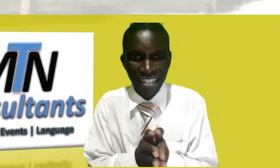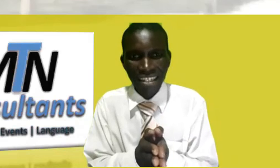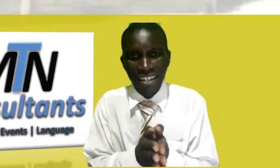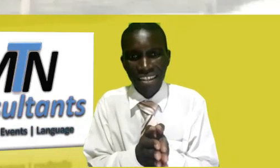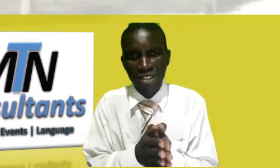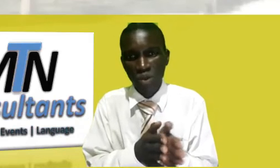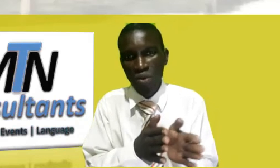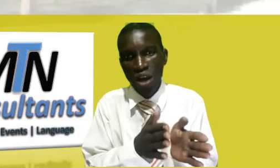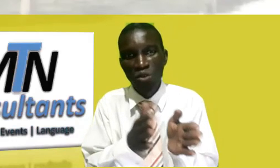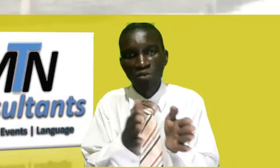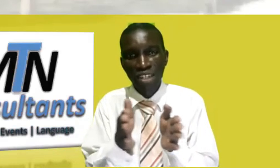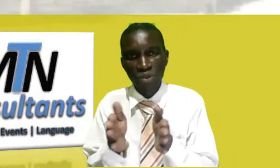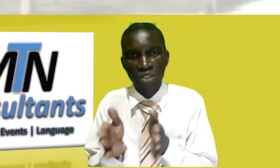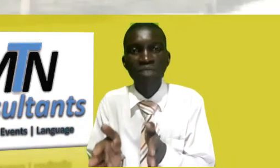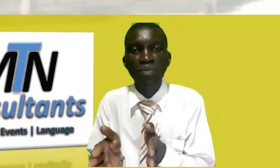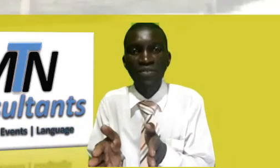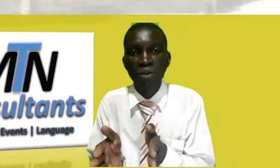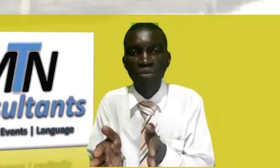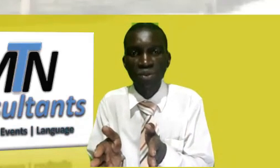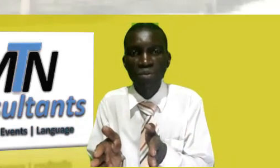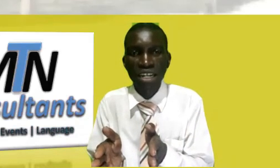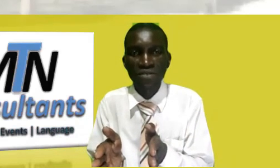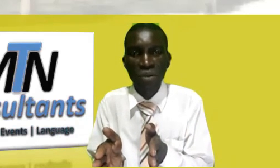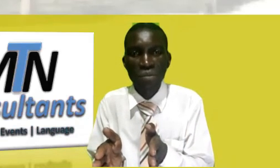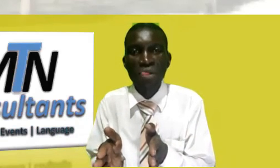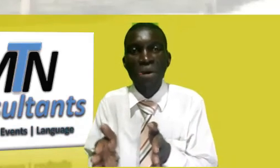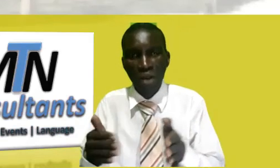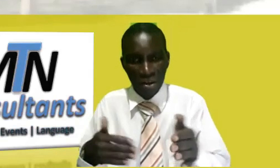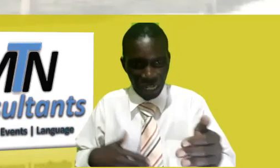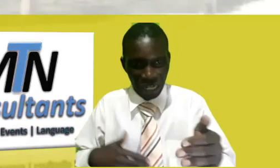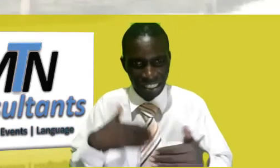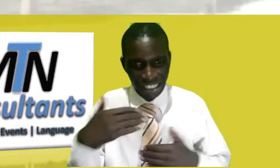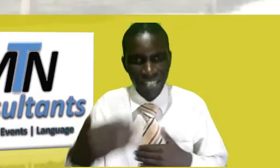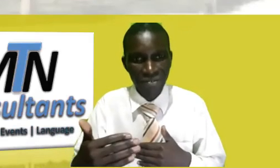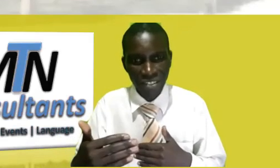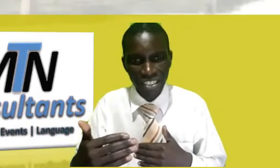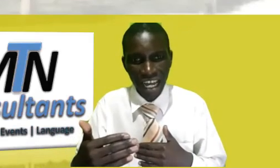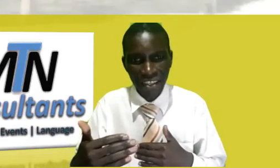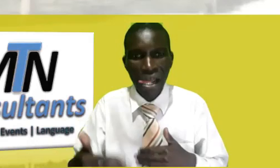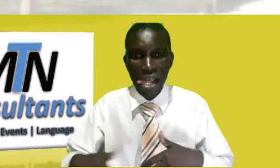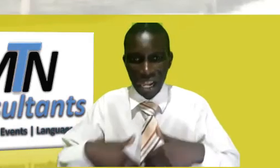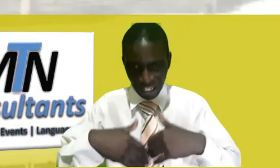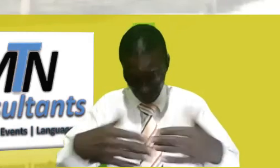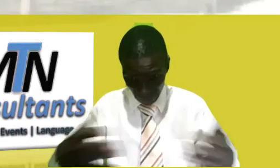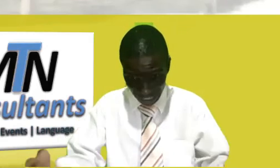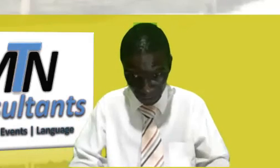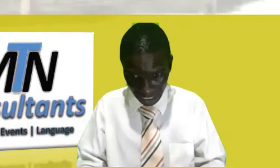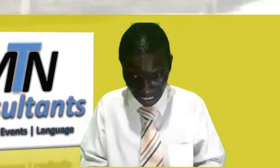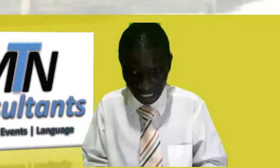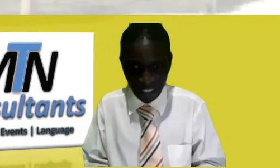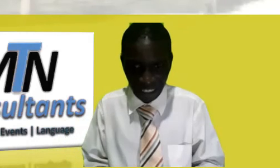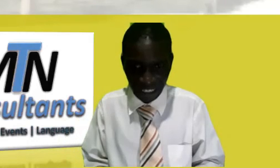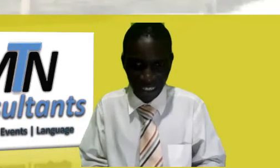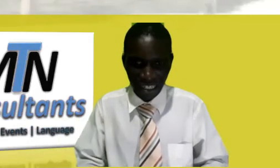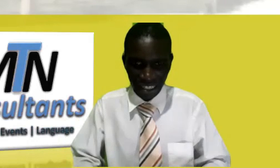suspended. That is why we are moving to this platform, Zoom platform, where we can see each other. And the way that we